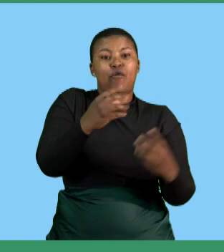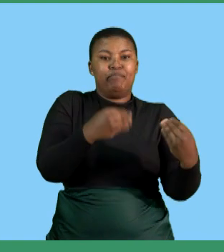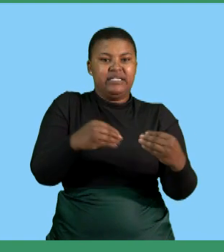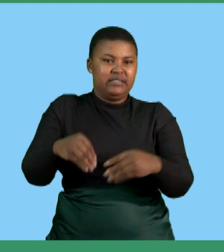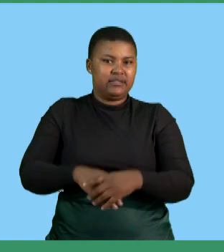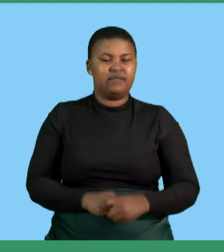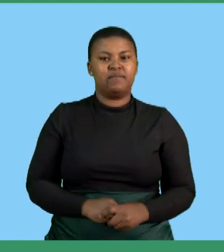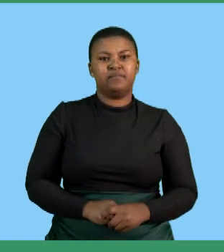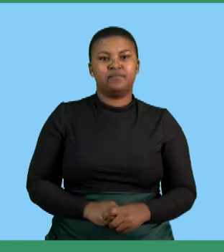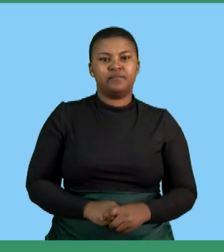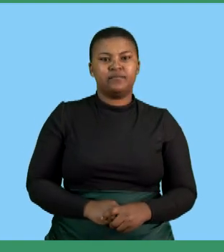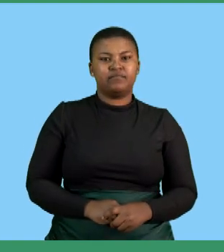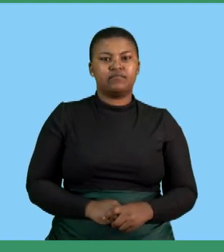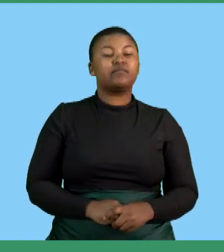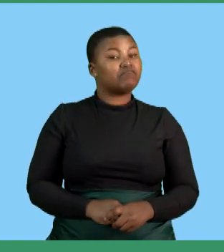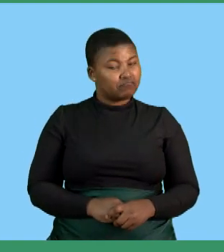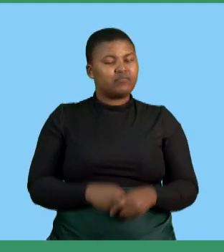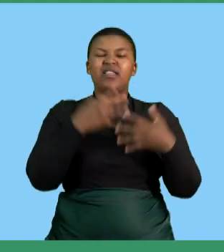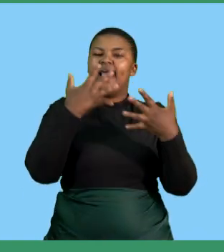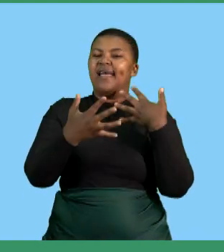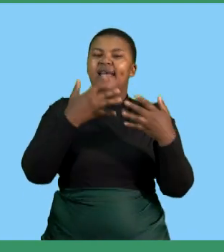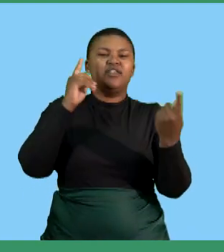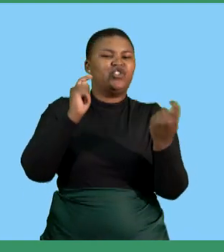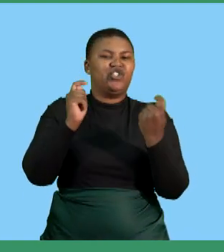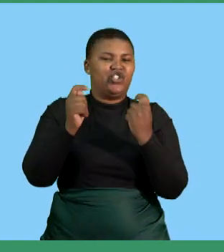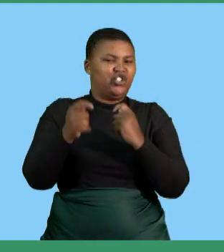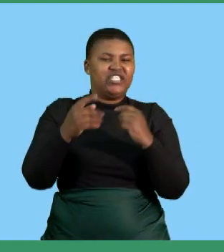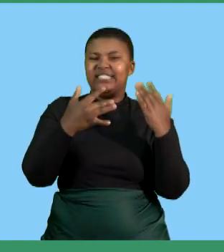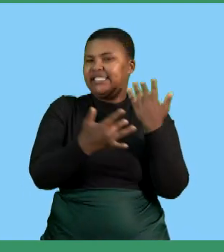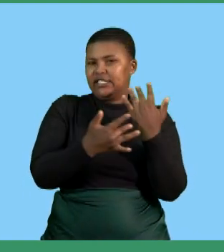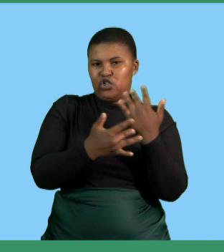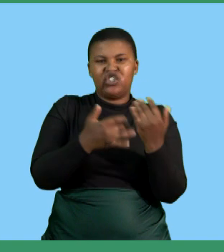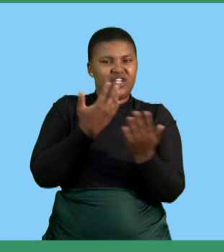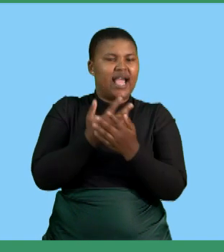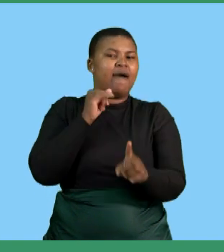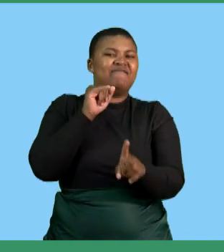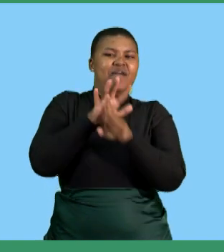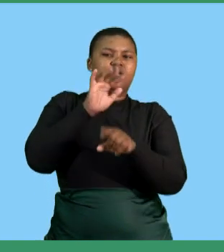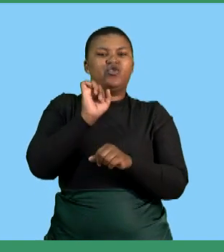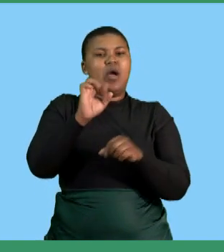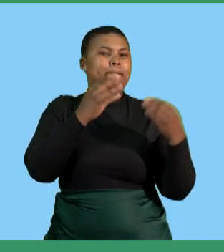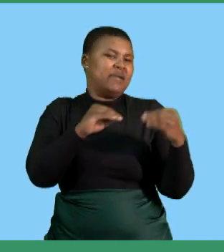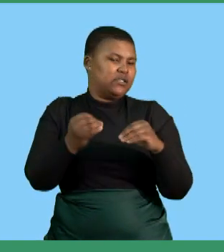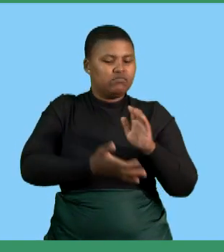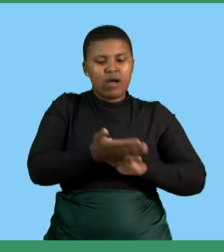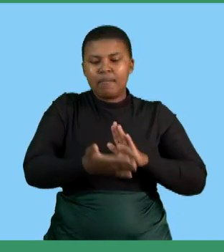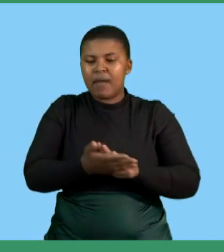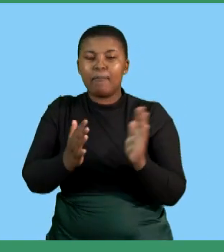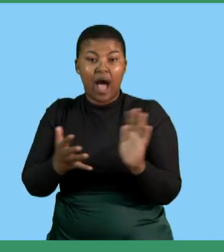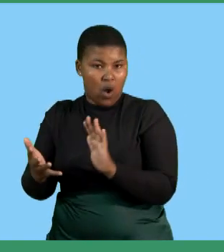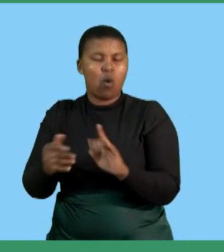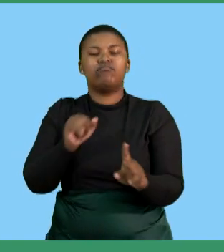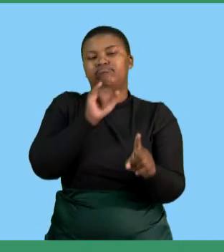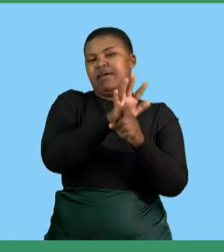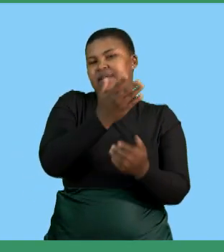rate of your business. So any changes in technology that can have an effect on your